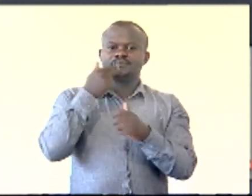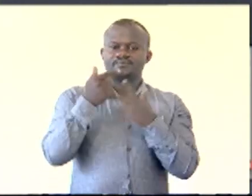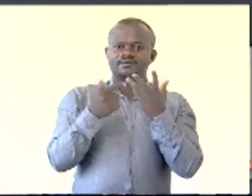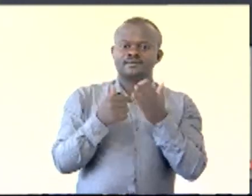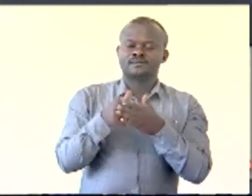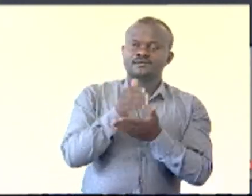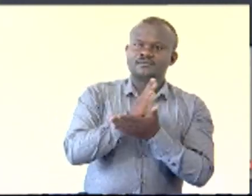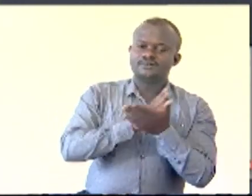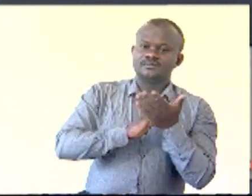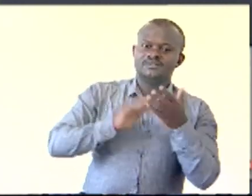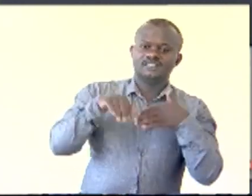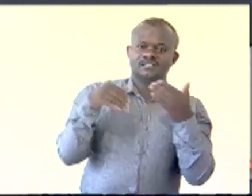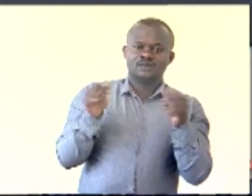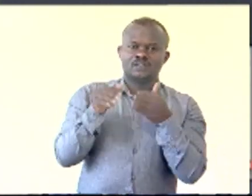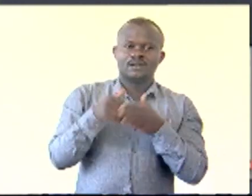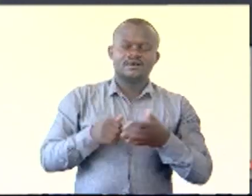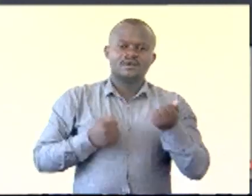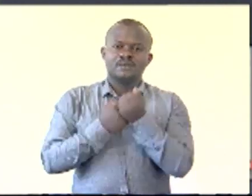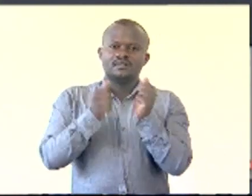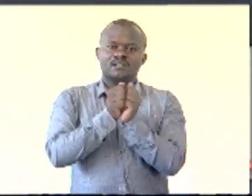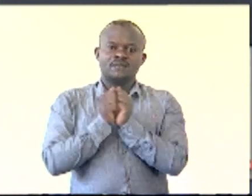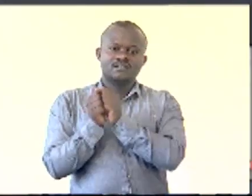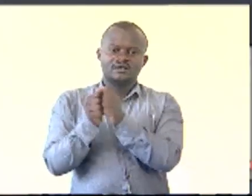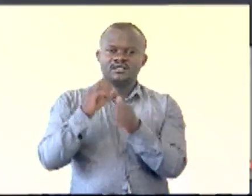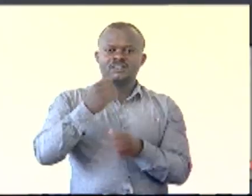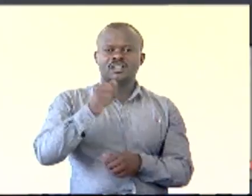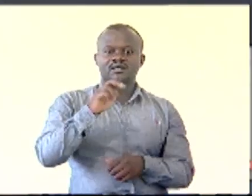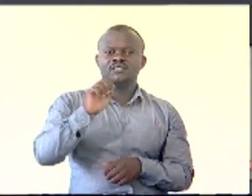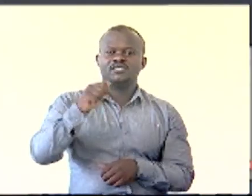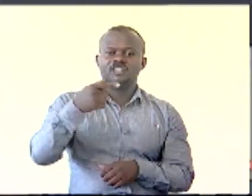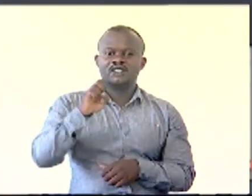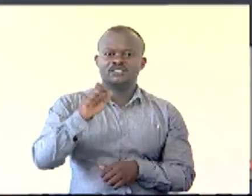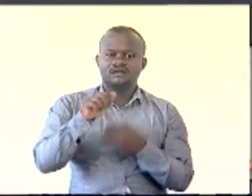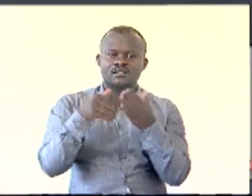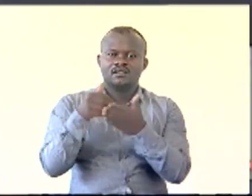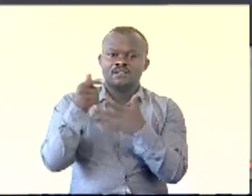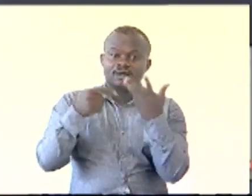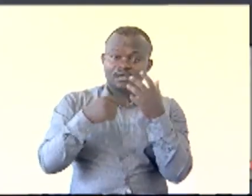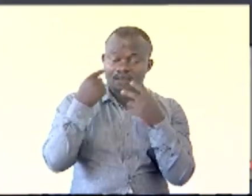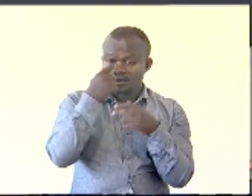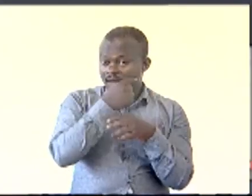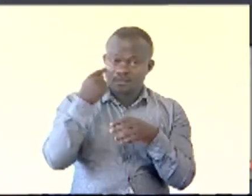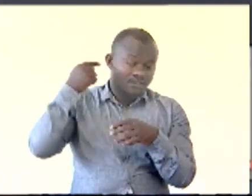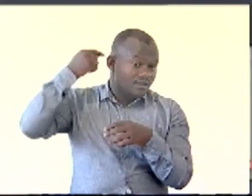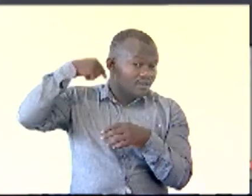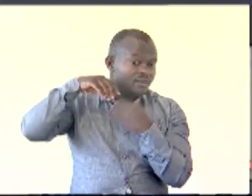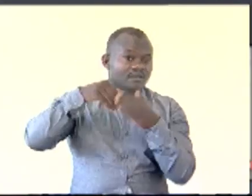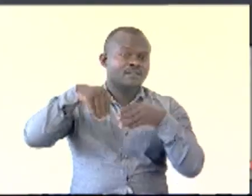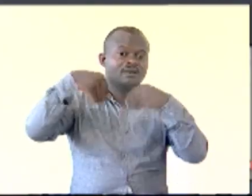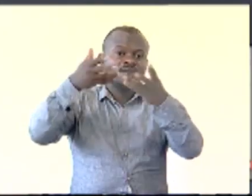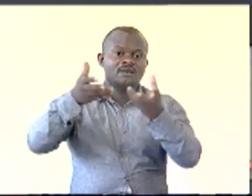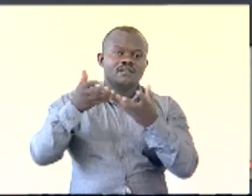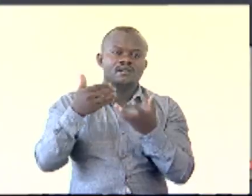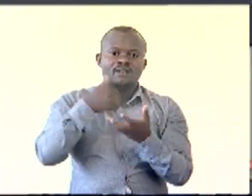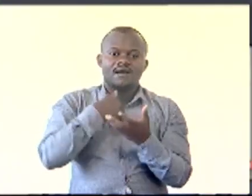These parts, the trachea is supported by these cartilages. The ear, the pinna ear, have